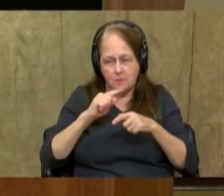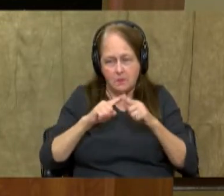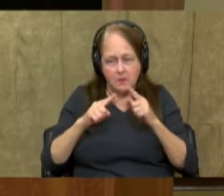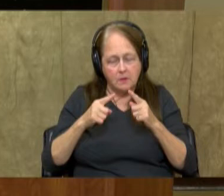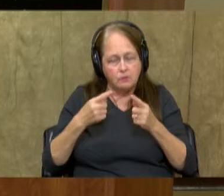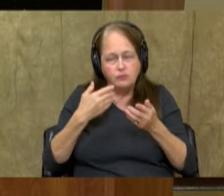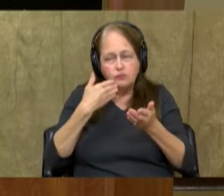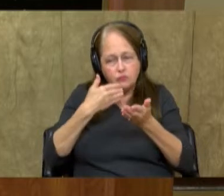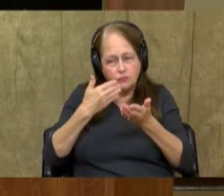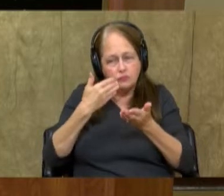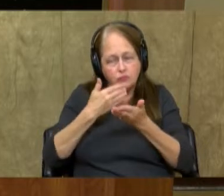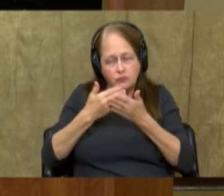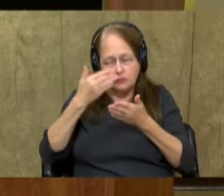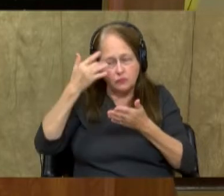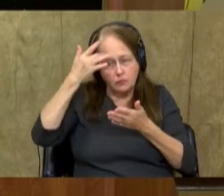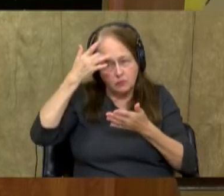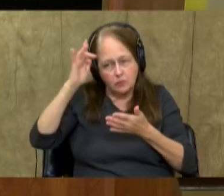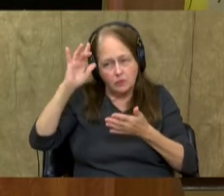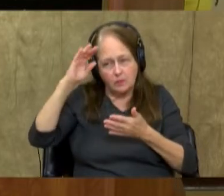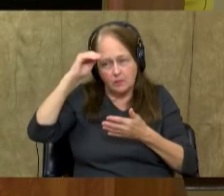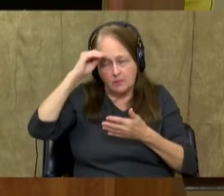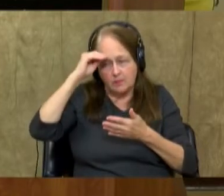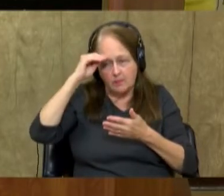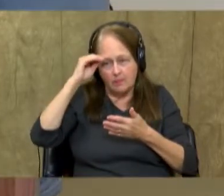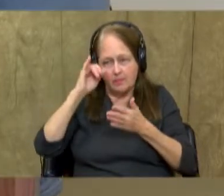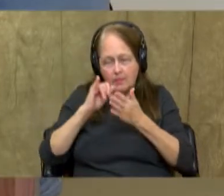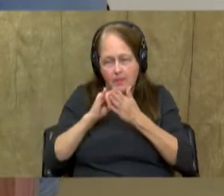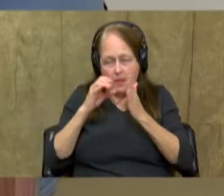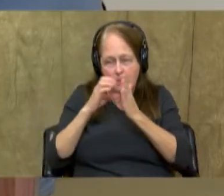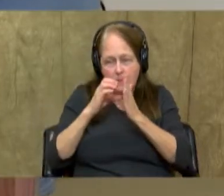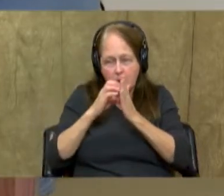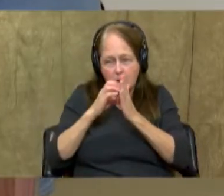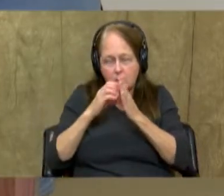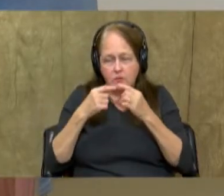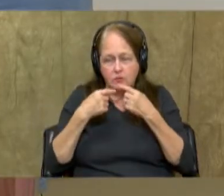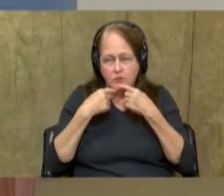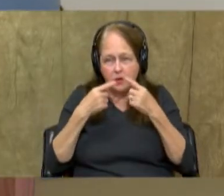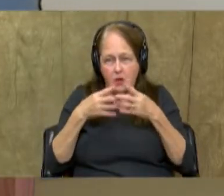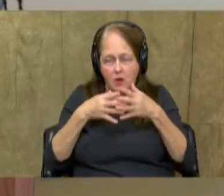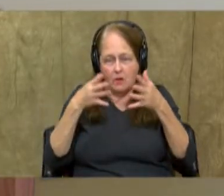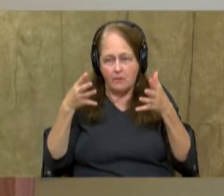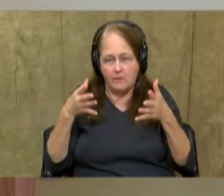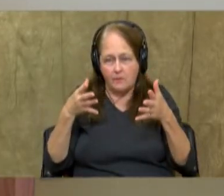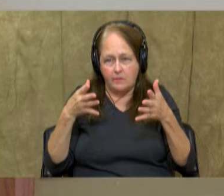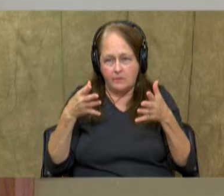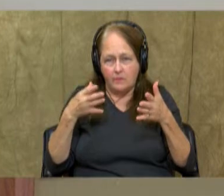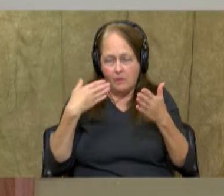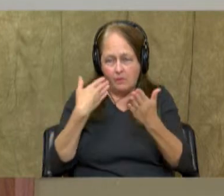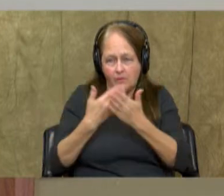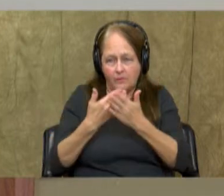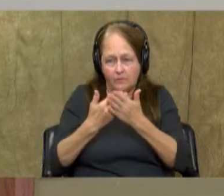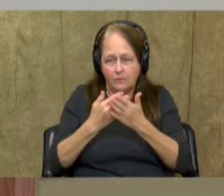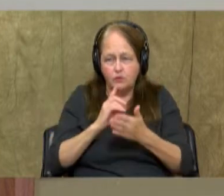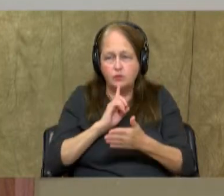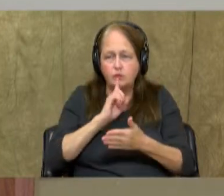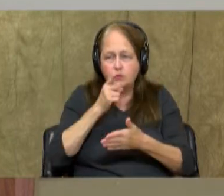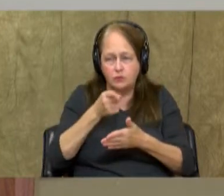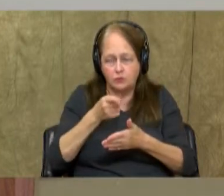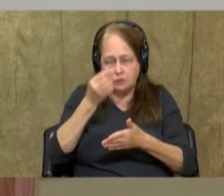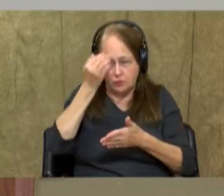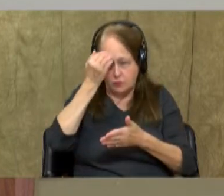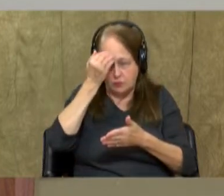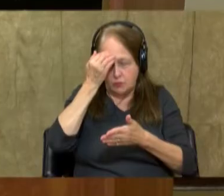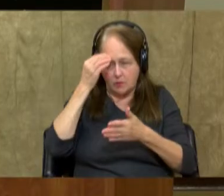nursery." Now, this paragraph tells us a lot. Once again, we have facts. We know